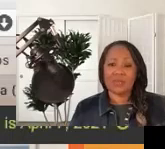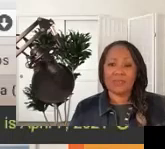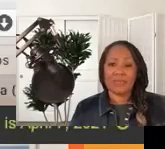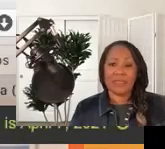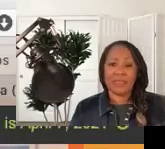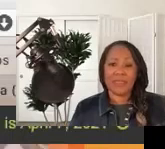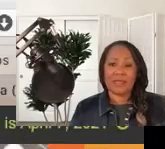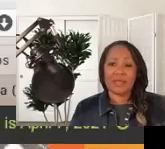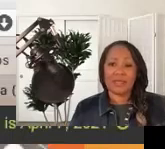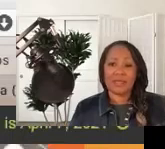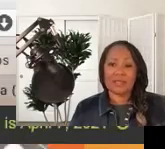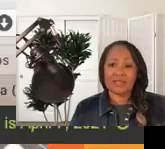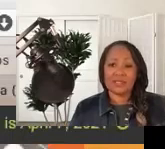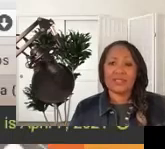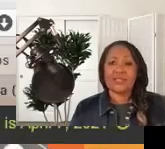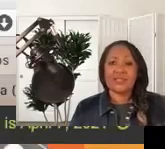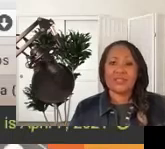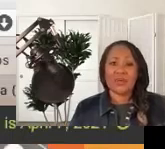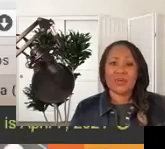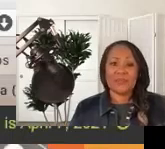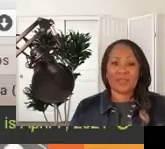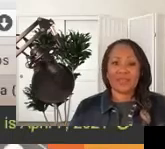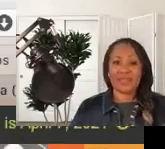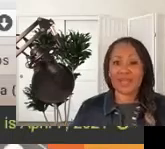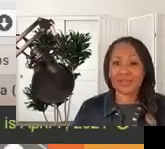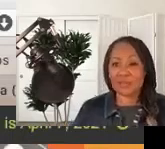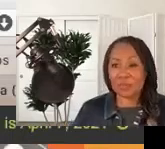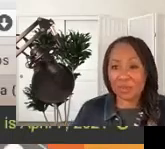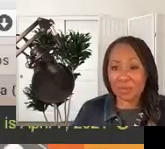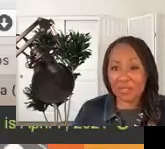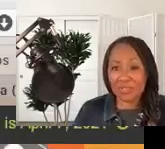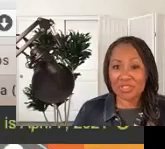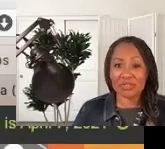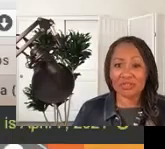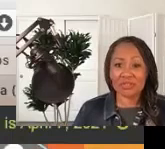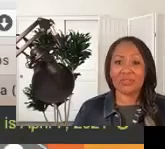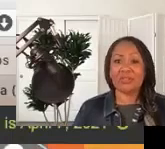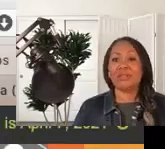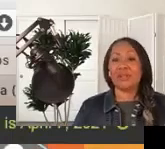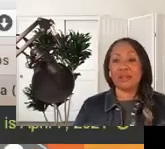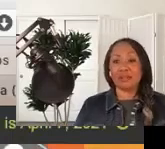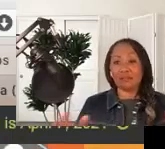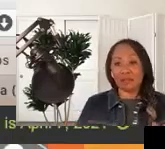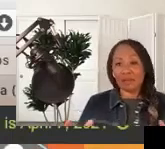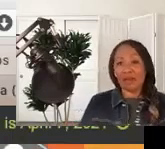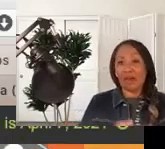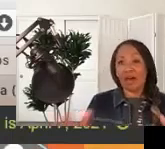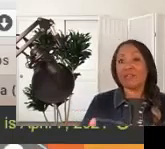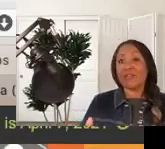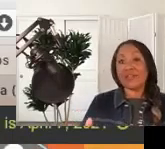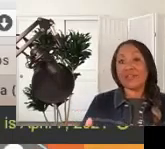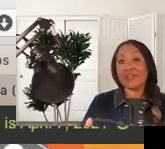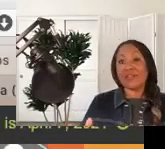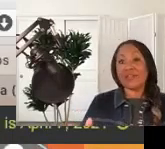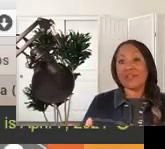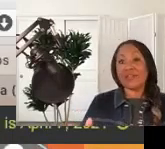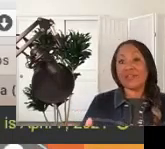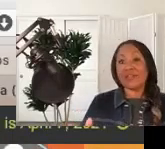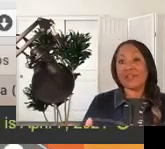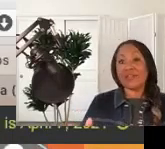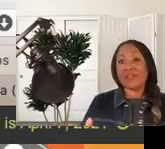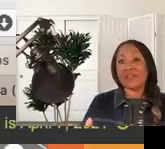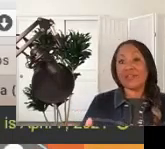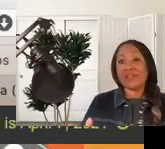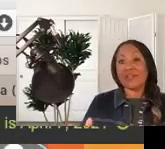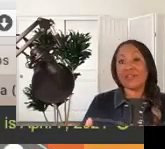do. Thank goodness. So that's pretty much all of it. As much as